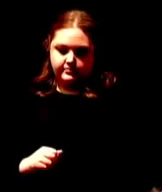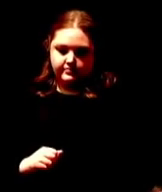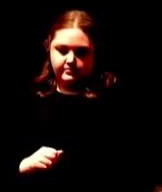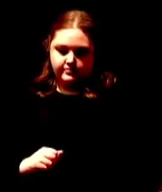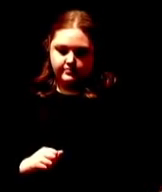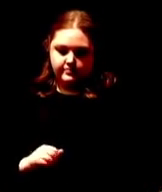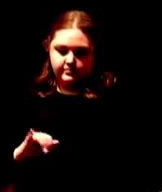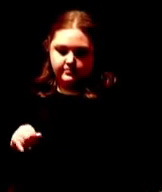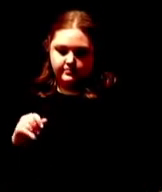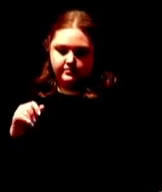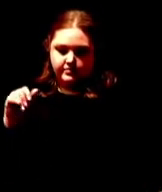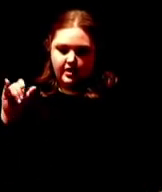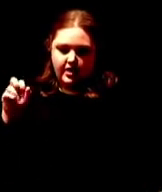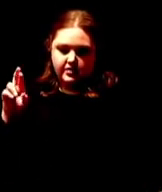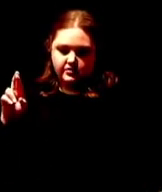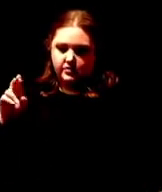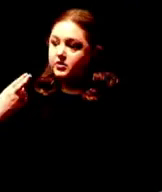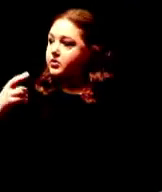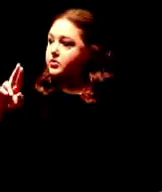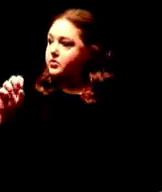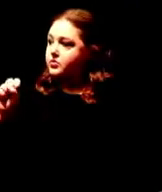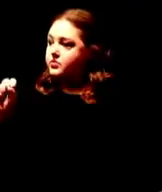Yasser Husseini.